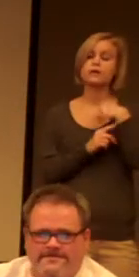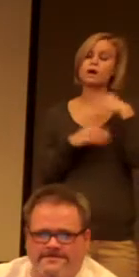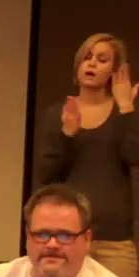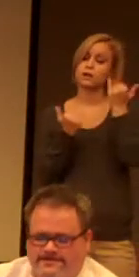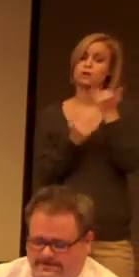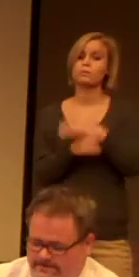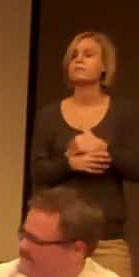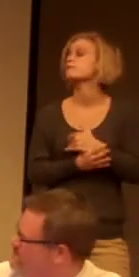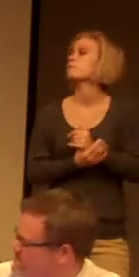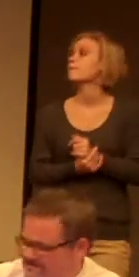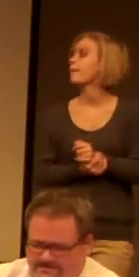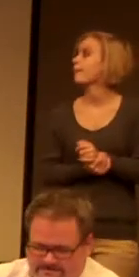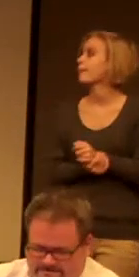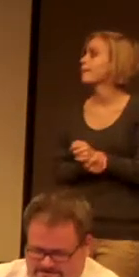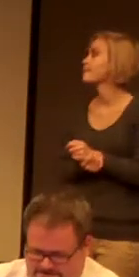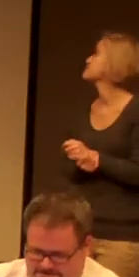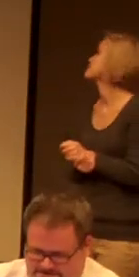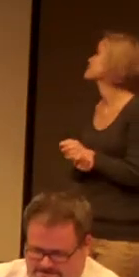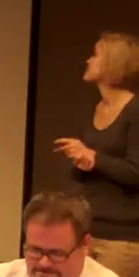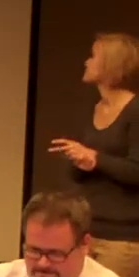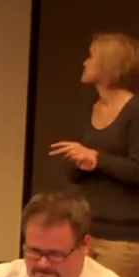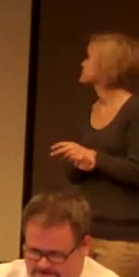Oh.